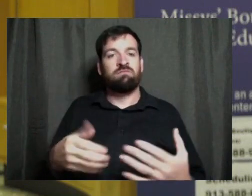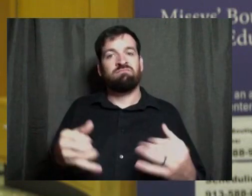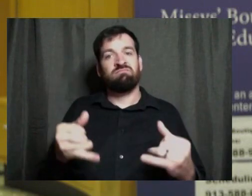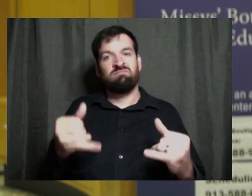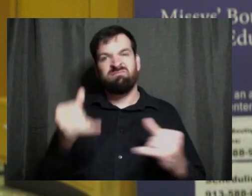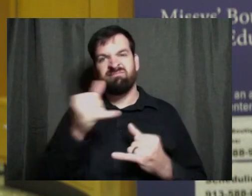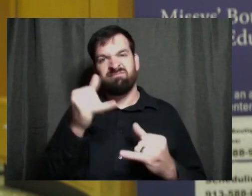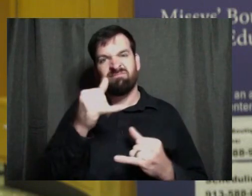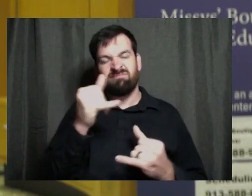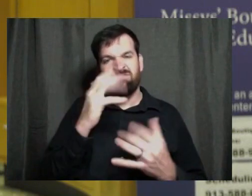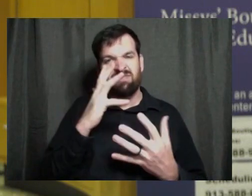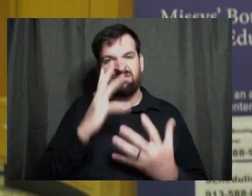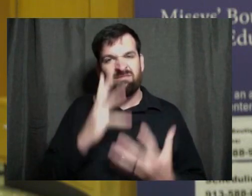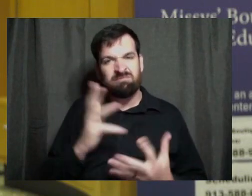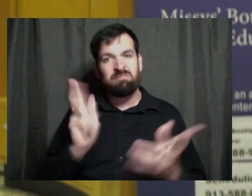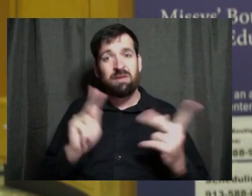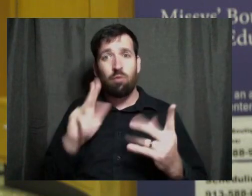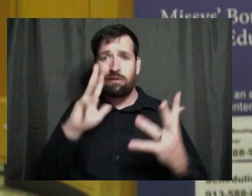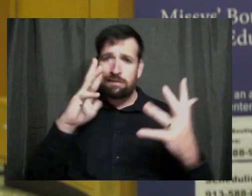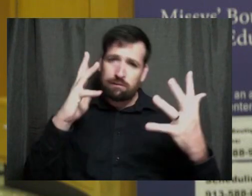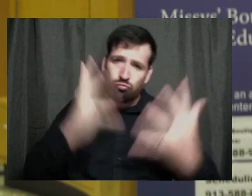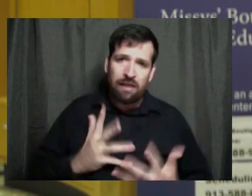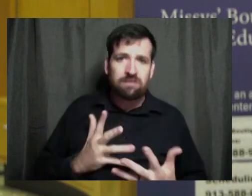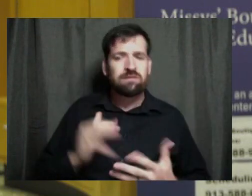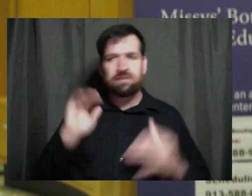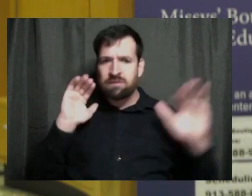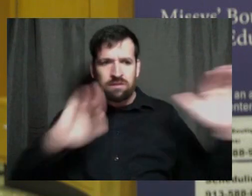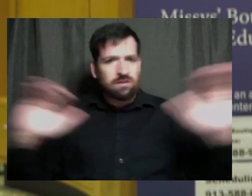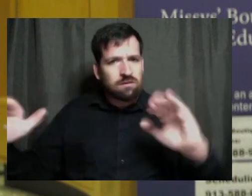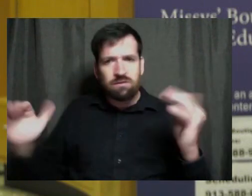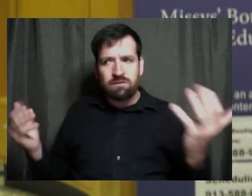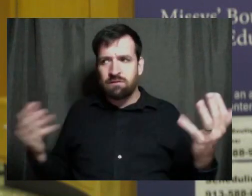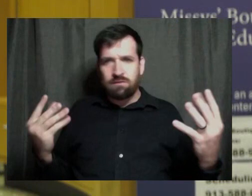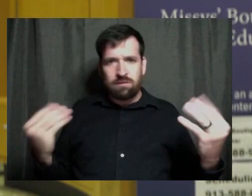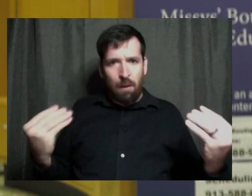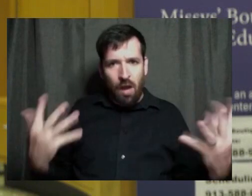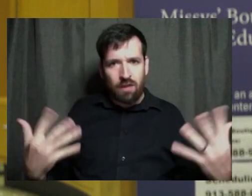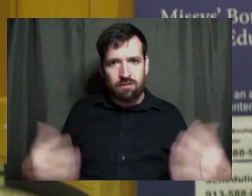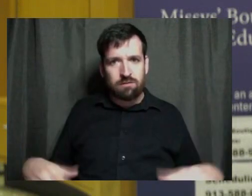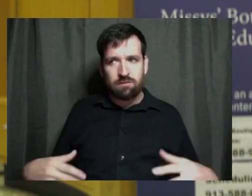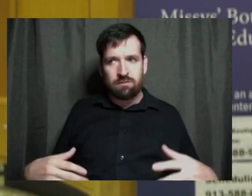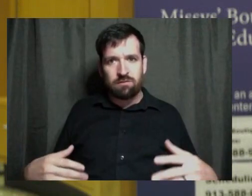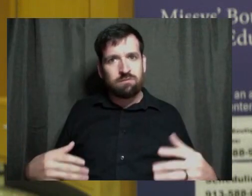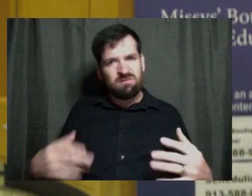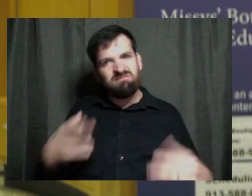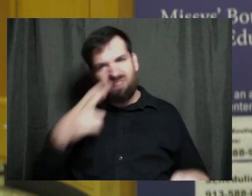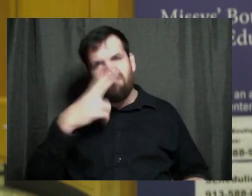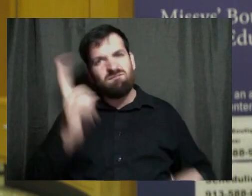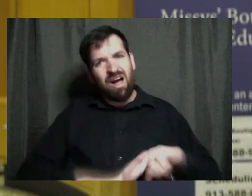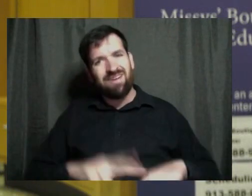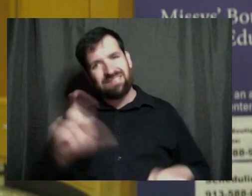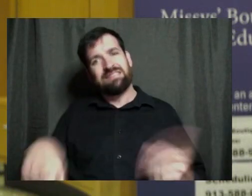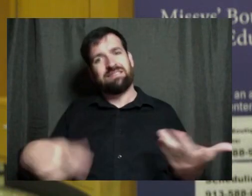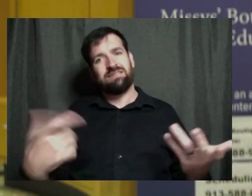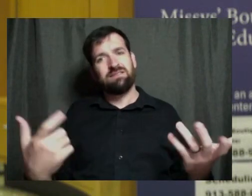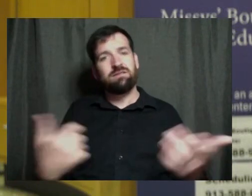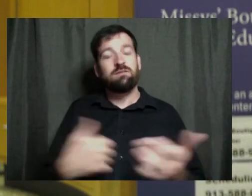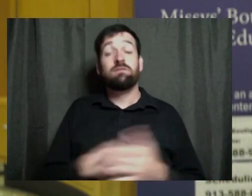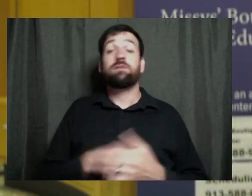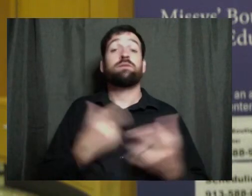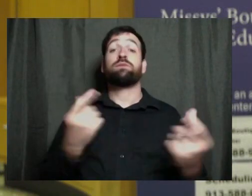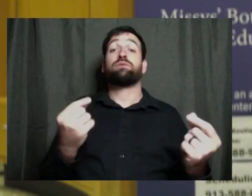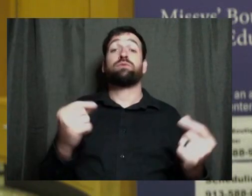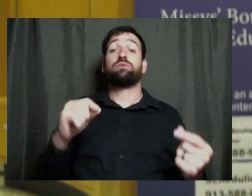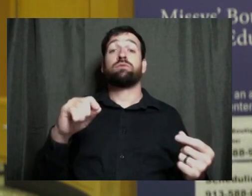were depressed, and I said, hey, come on guys, let's make this have some fun. So I took the clippers and I said, we're